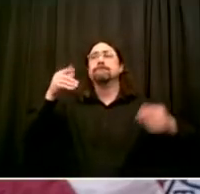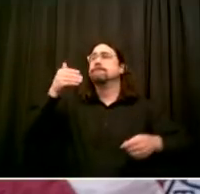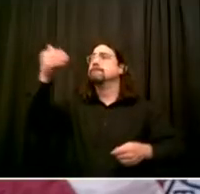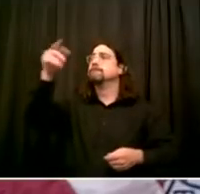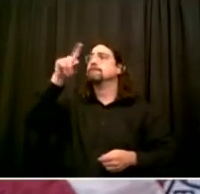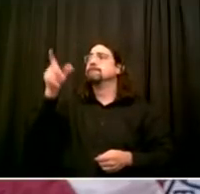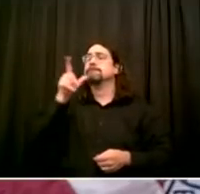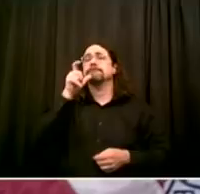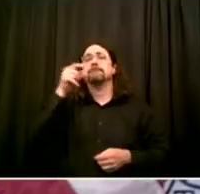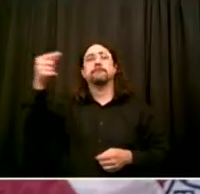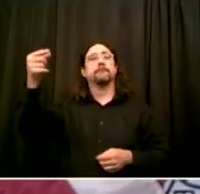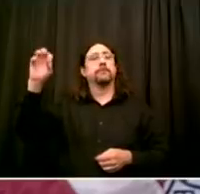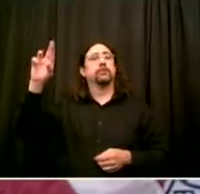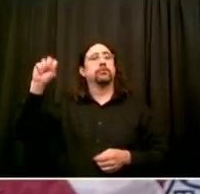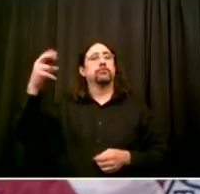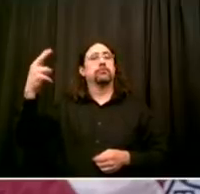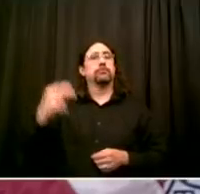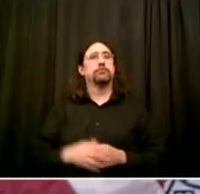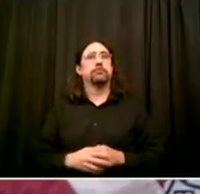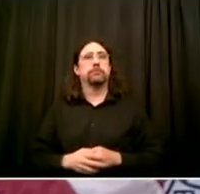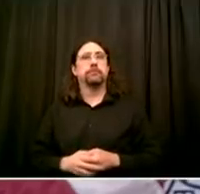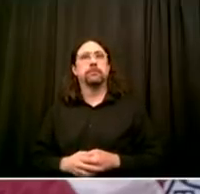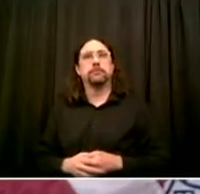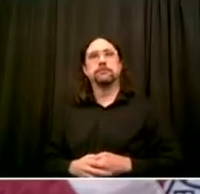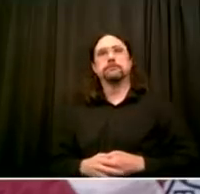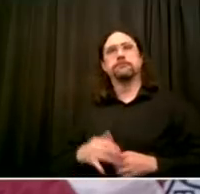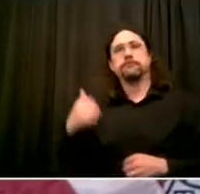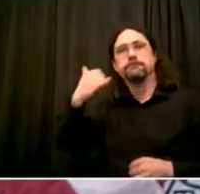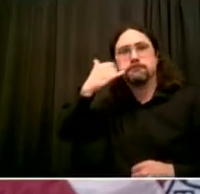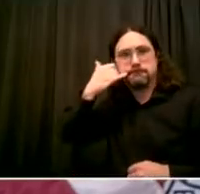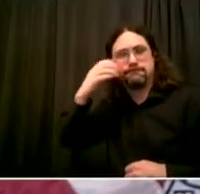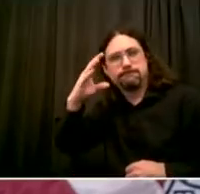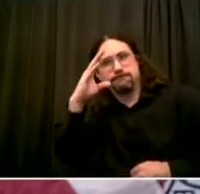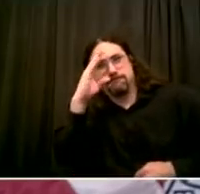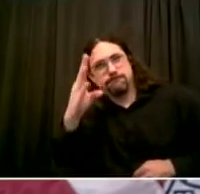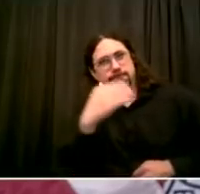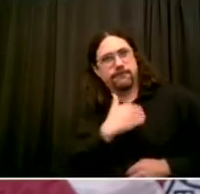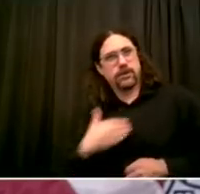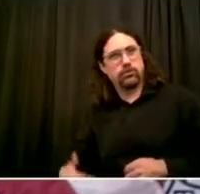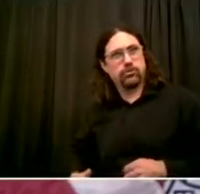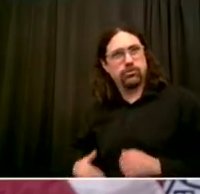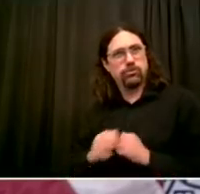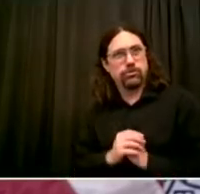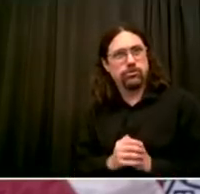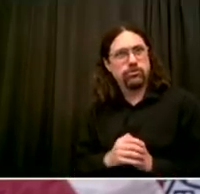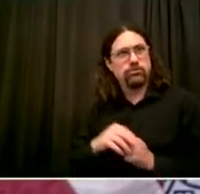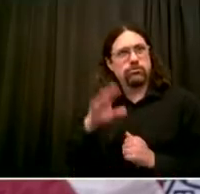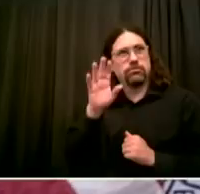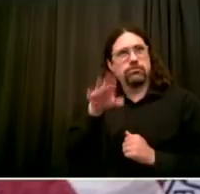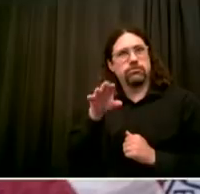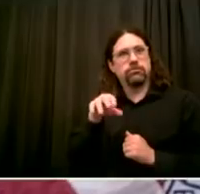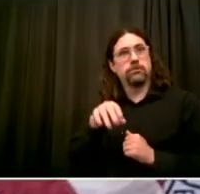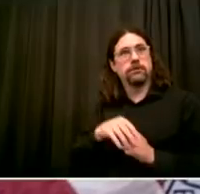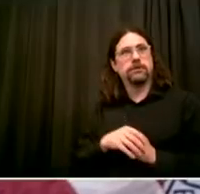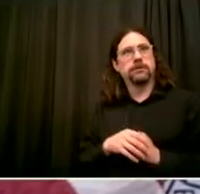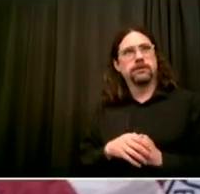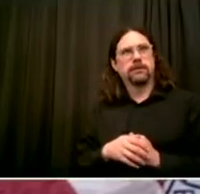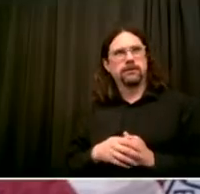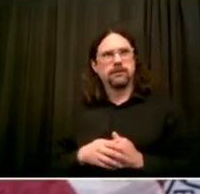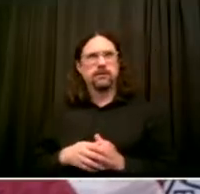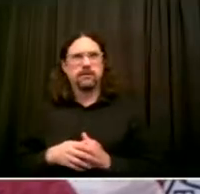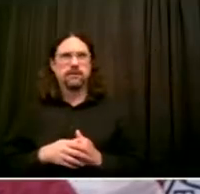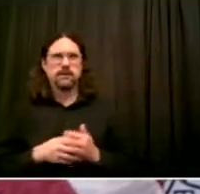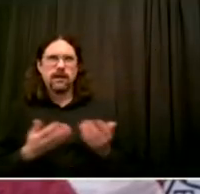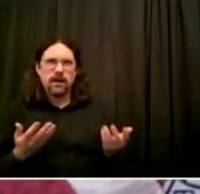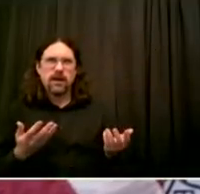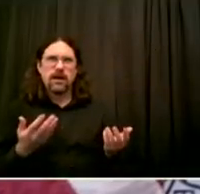all. I am socially distancing, Mr. Mayor. I'm socially distancing. Actually, it's good you took the call right after Katie's